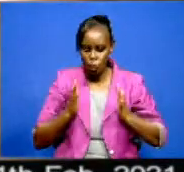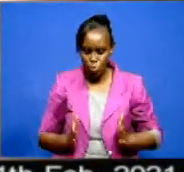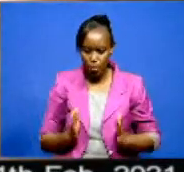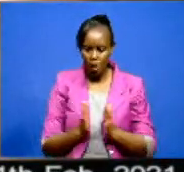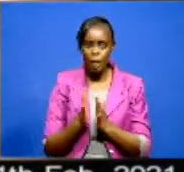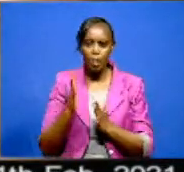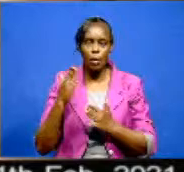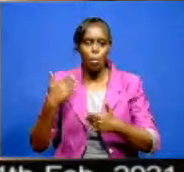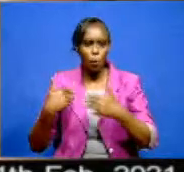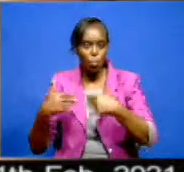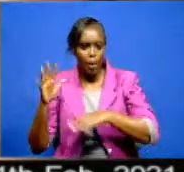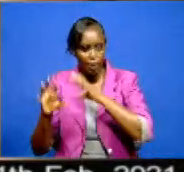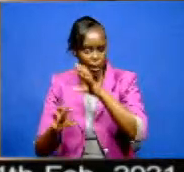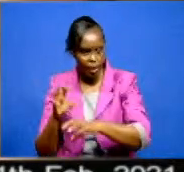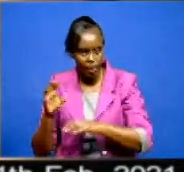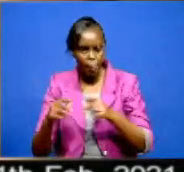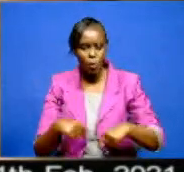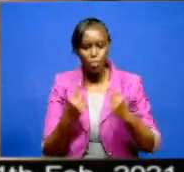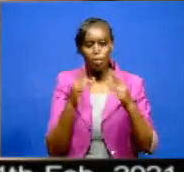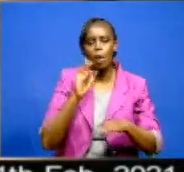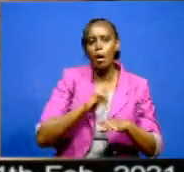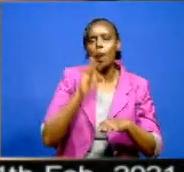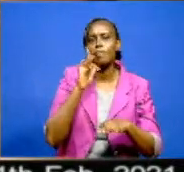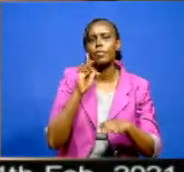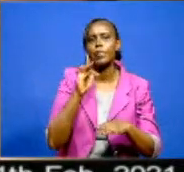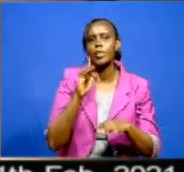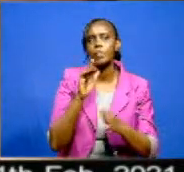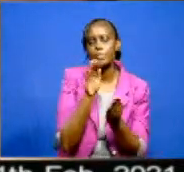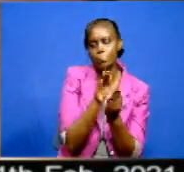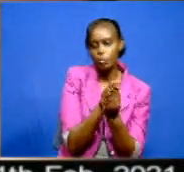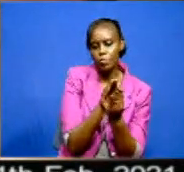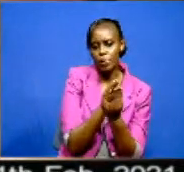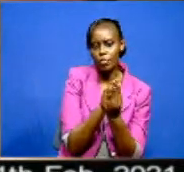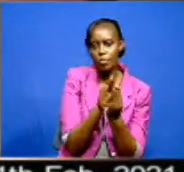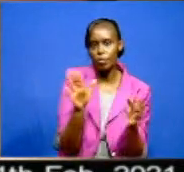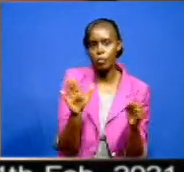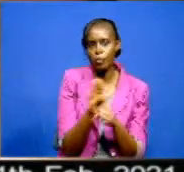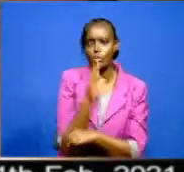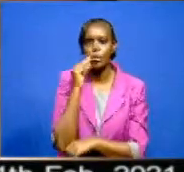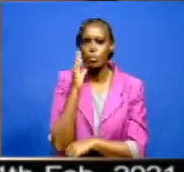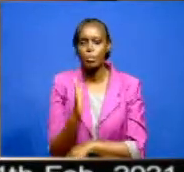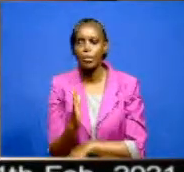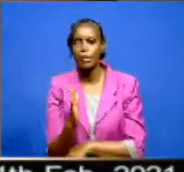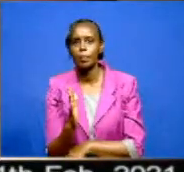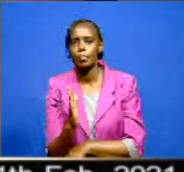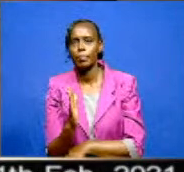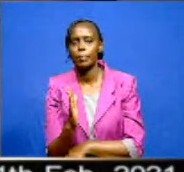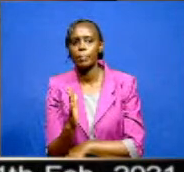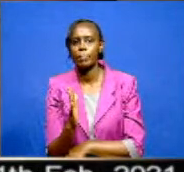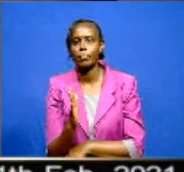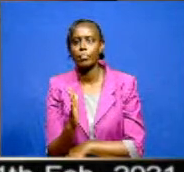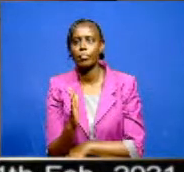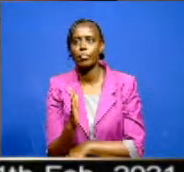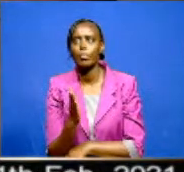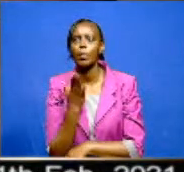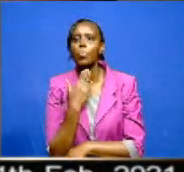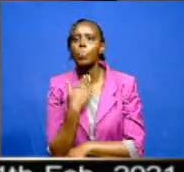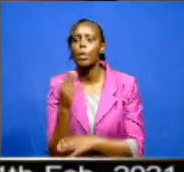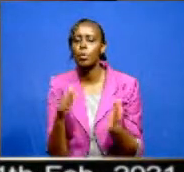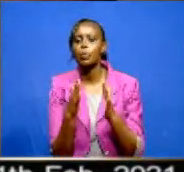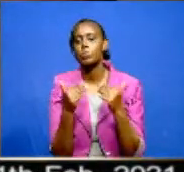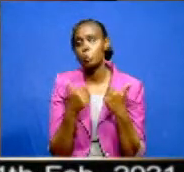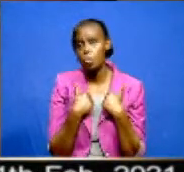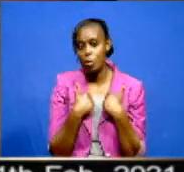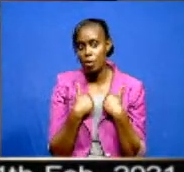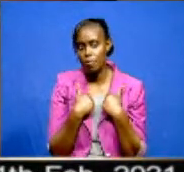conflict, which are really affected the issues of conservation. Madam Speaker, therefore, I would like to take this opportunity